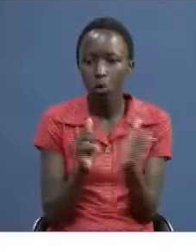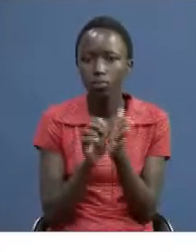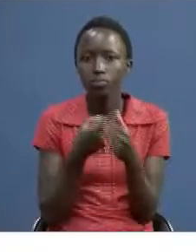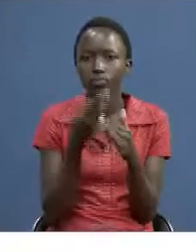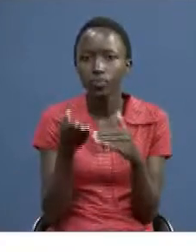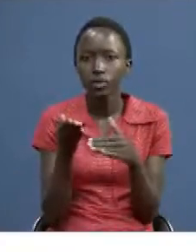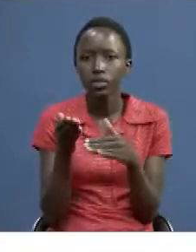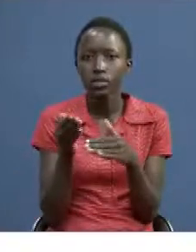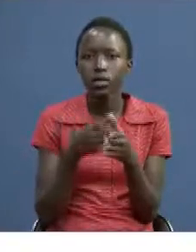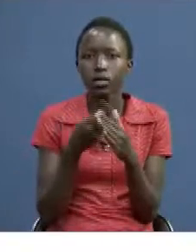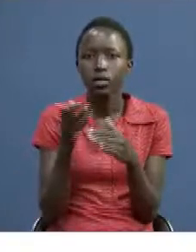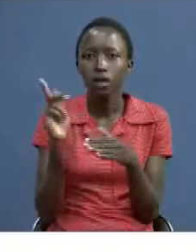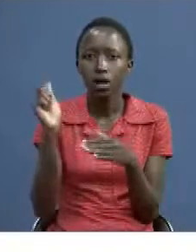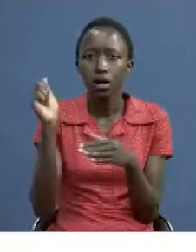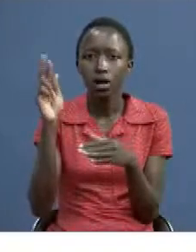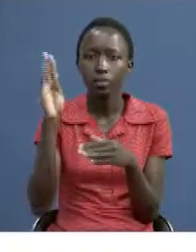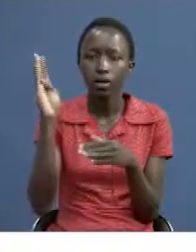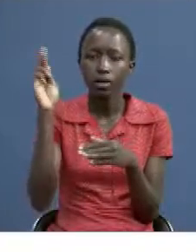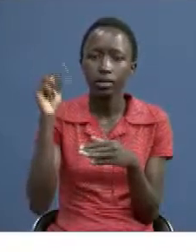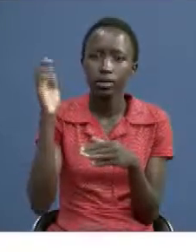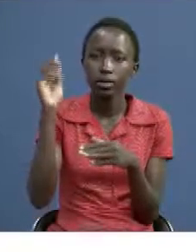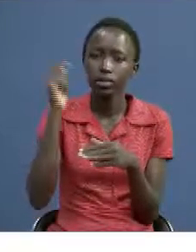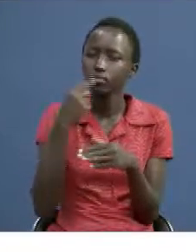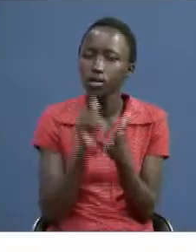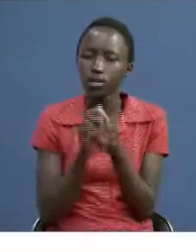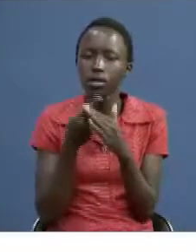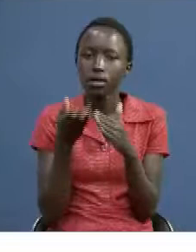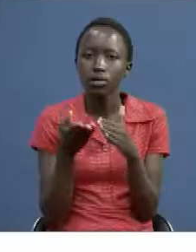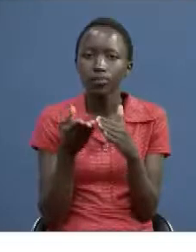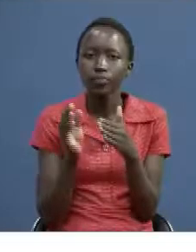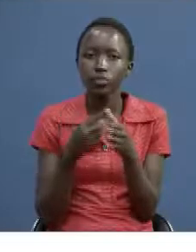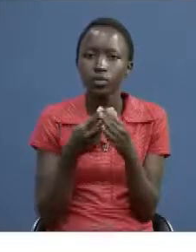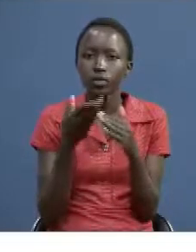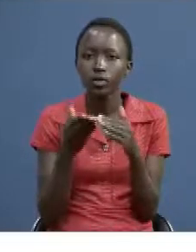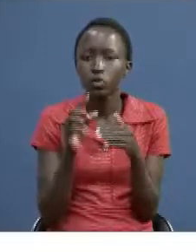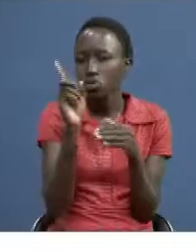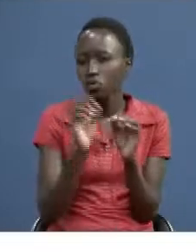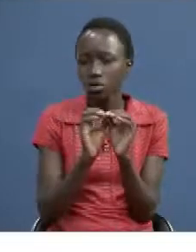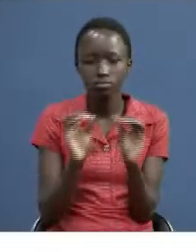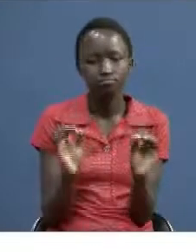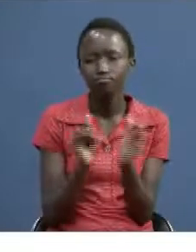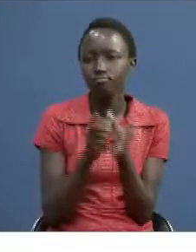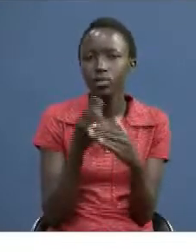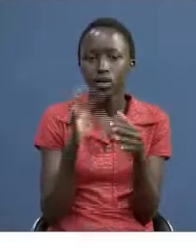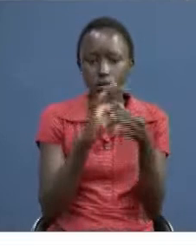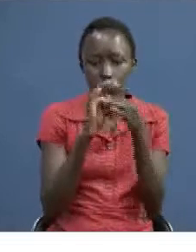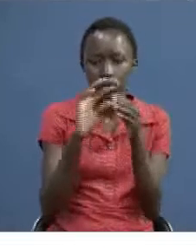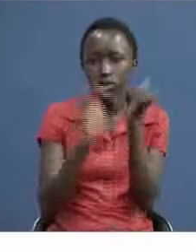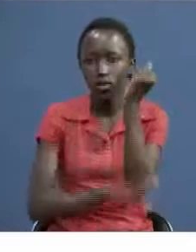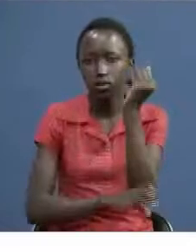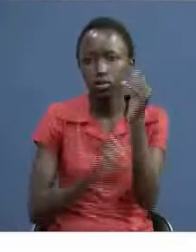St. Mary's Catholic Church in Carbonet, he added that the stability of the government is unquestionable and the unity of the